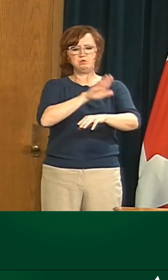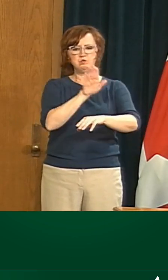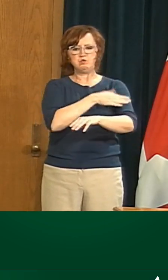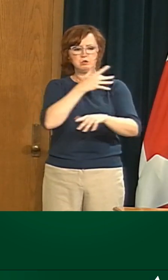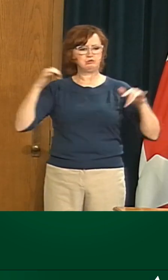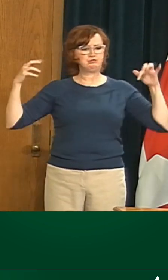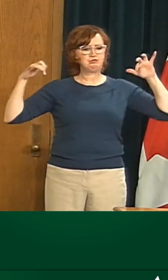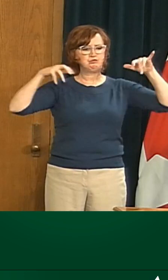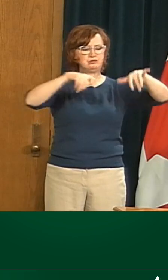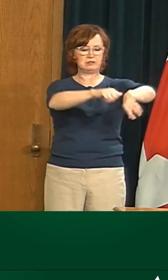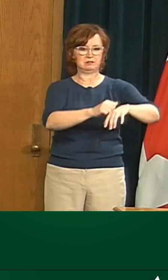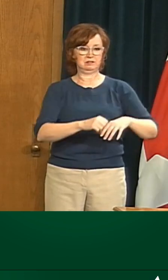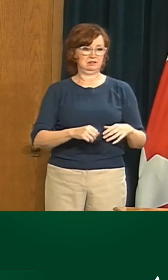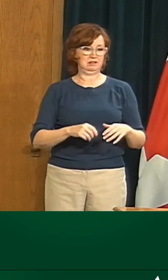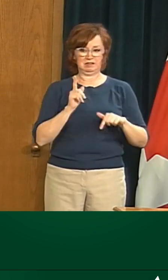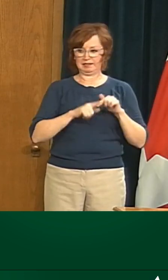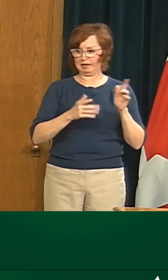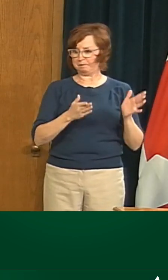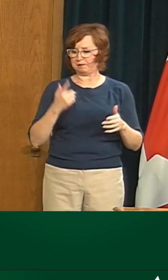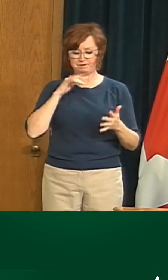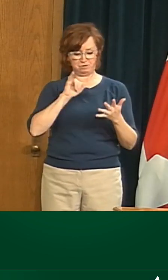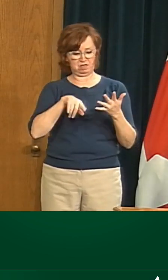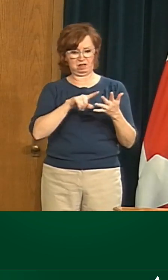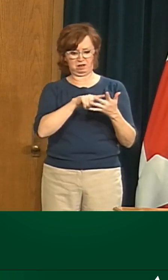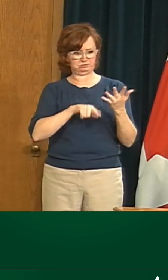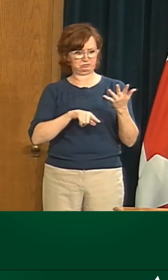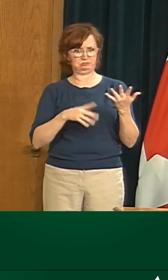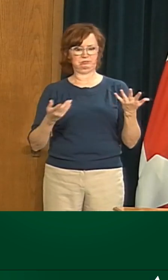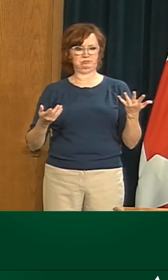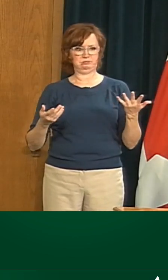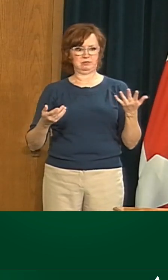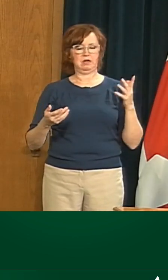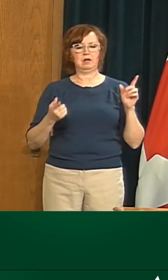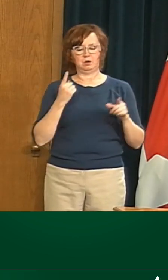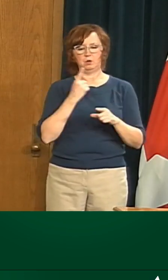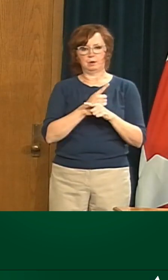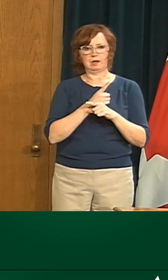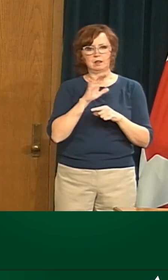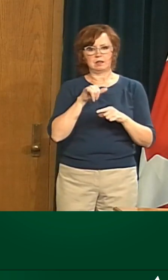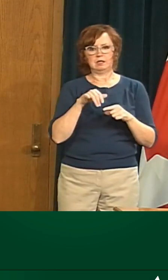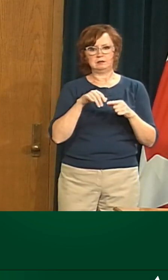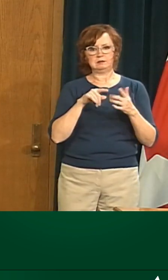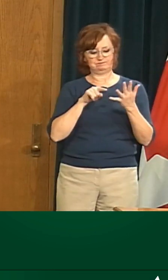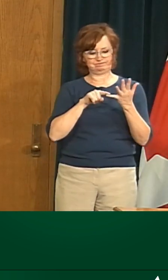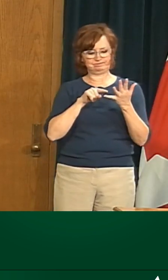without having dates on phases 3, 4, and 5, I think what that speaks to is